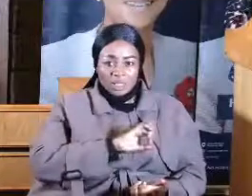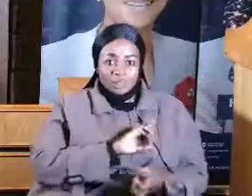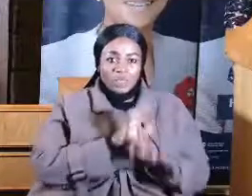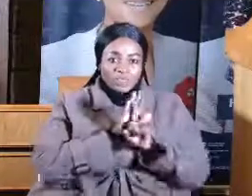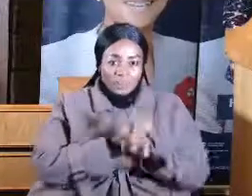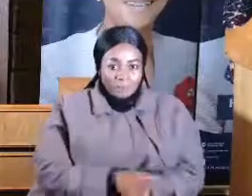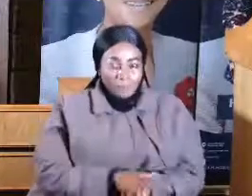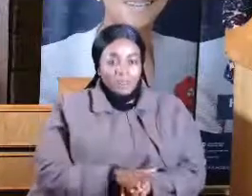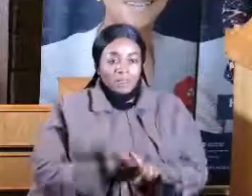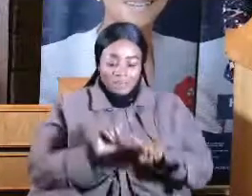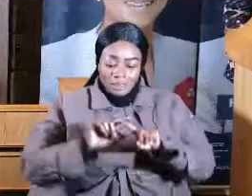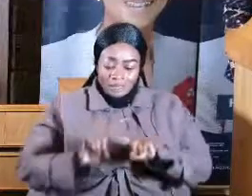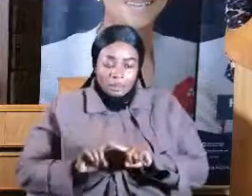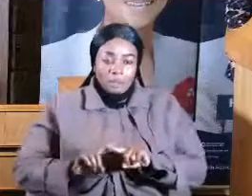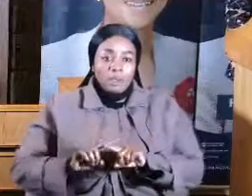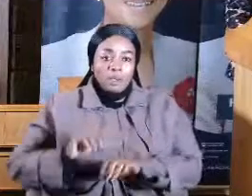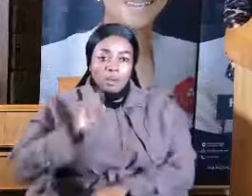men.